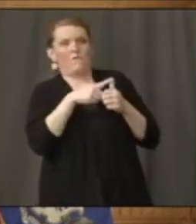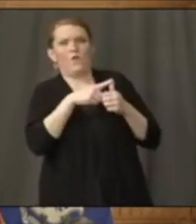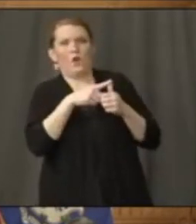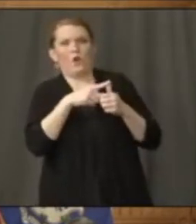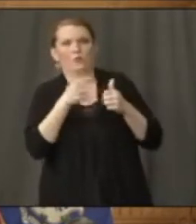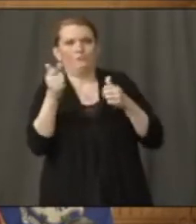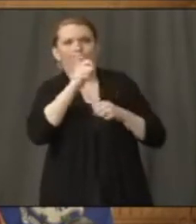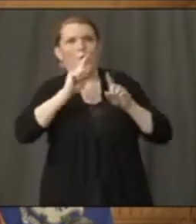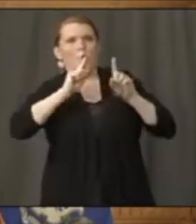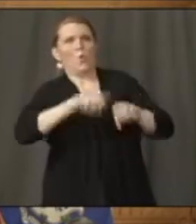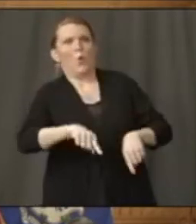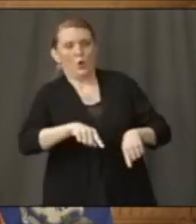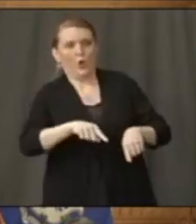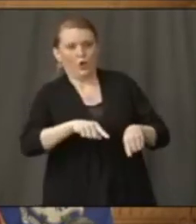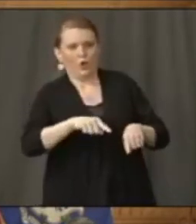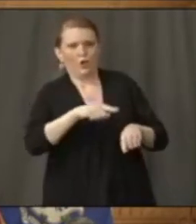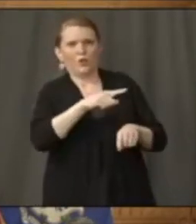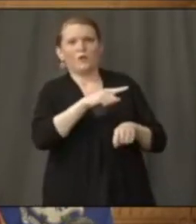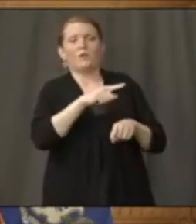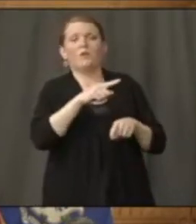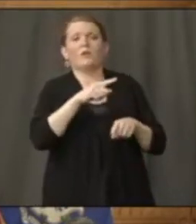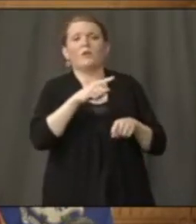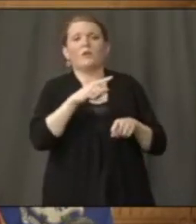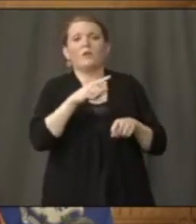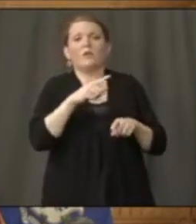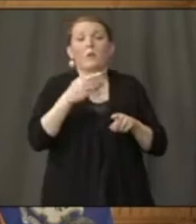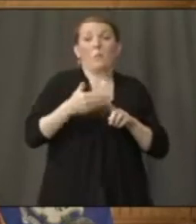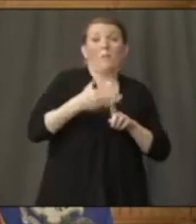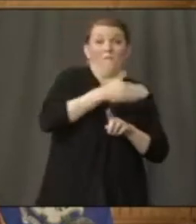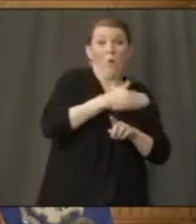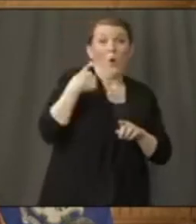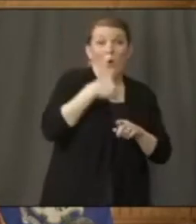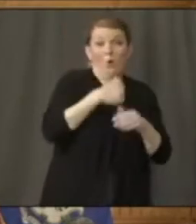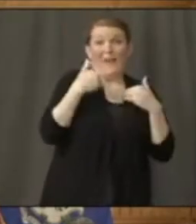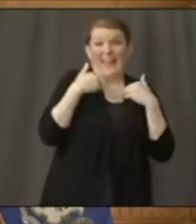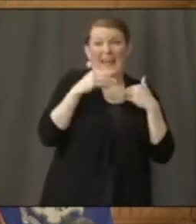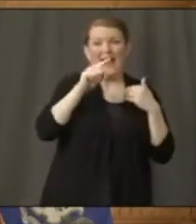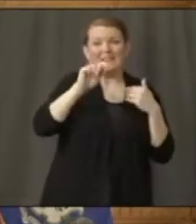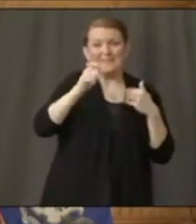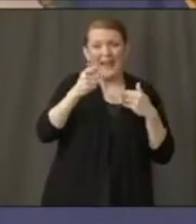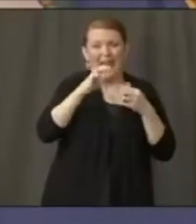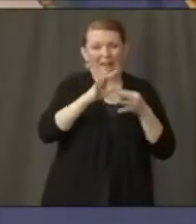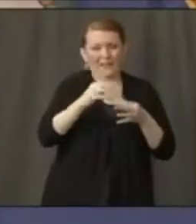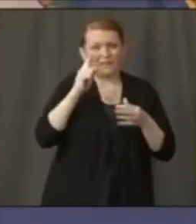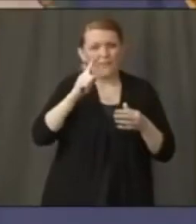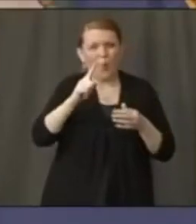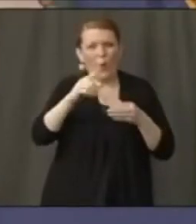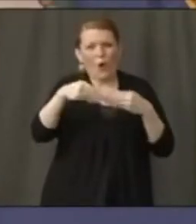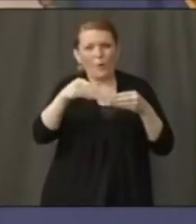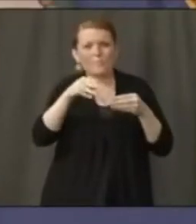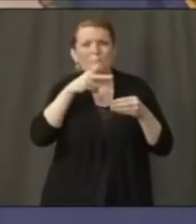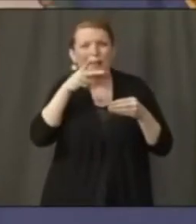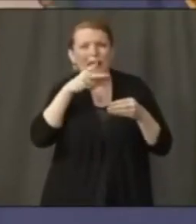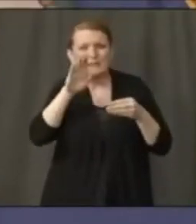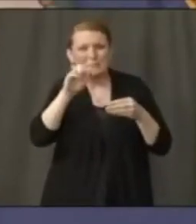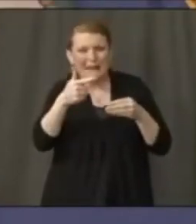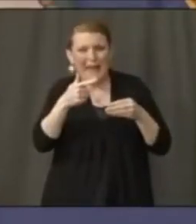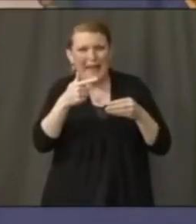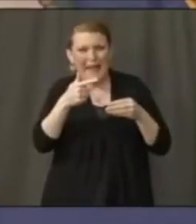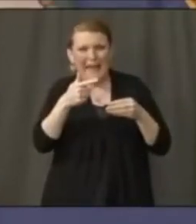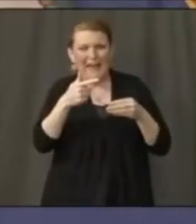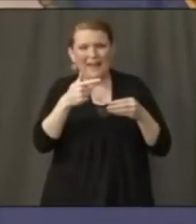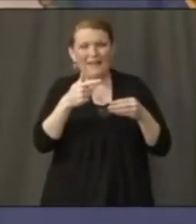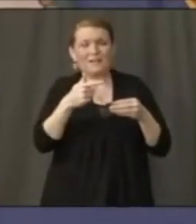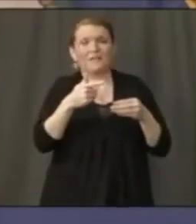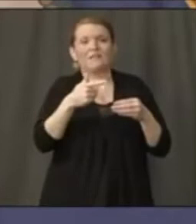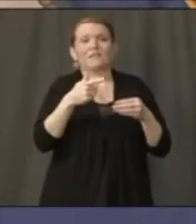at grocery stores going to be coming back? Yeah, my understanding is the answer to that is yes. You know, during the height of things, we